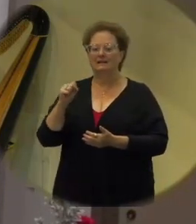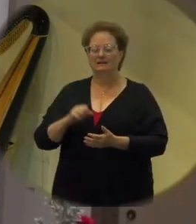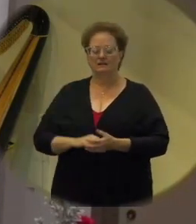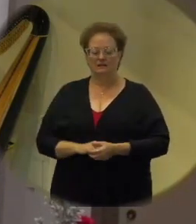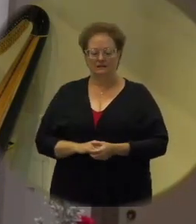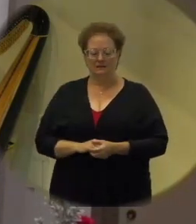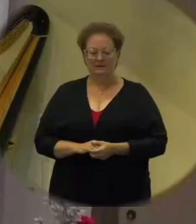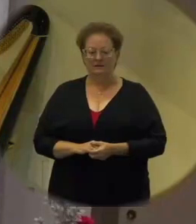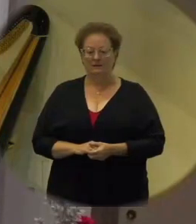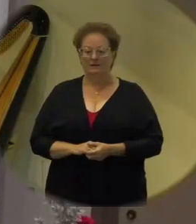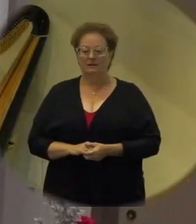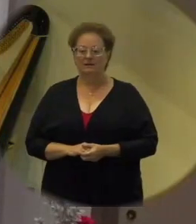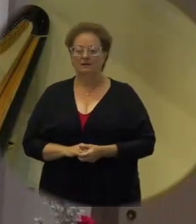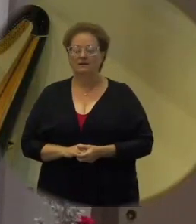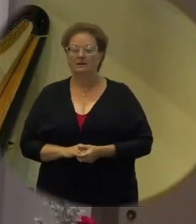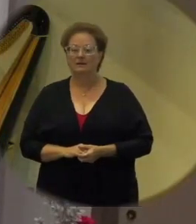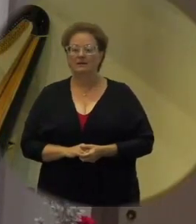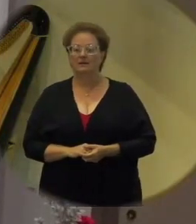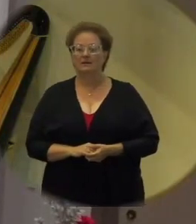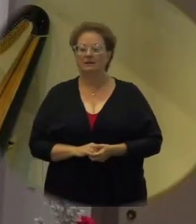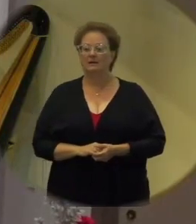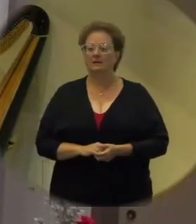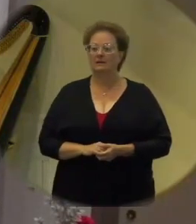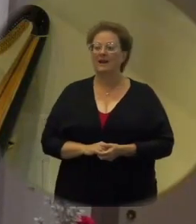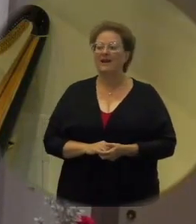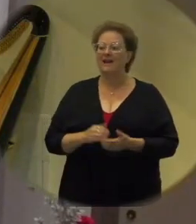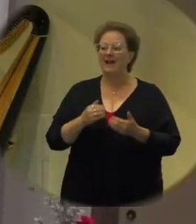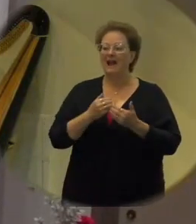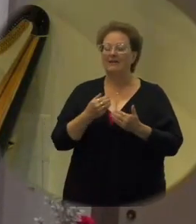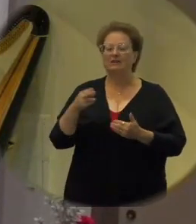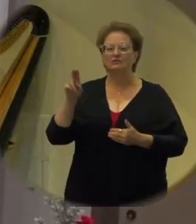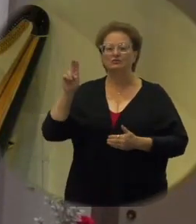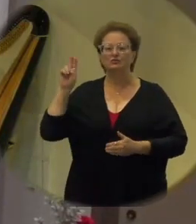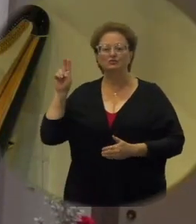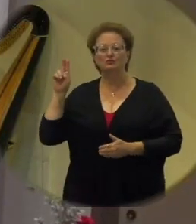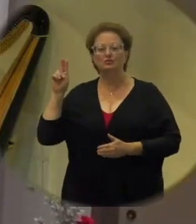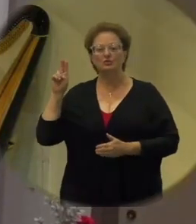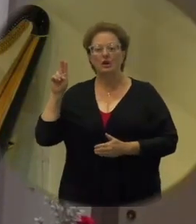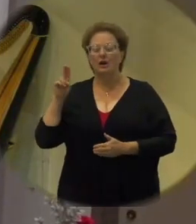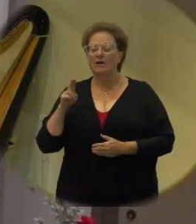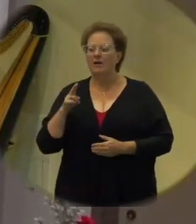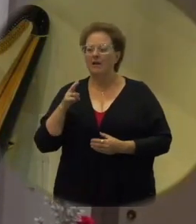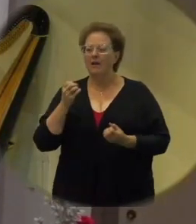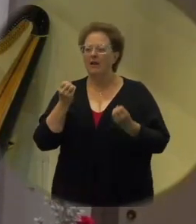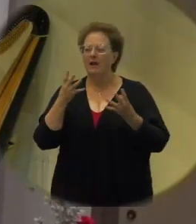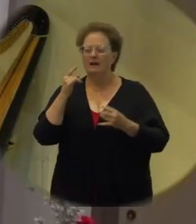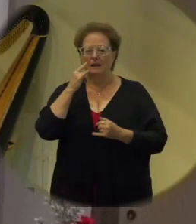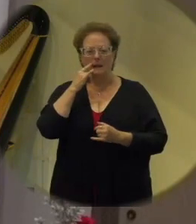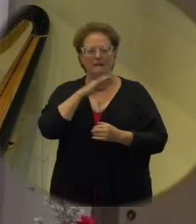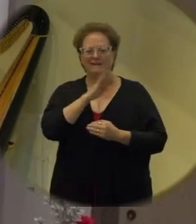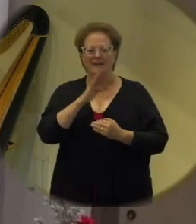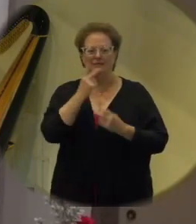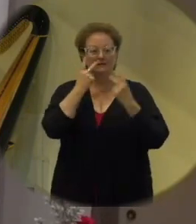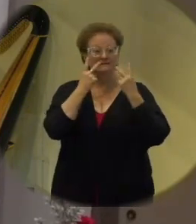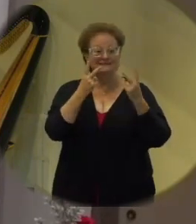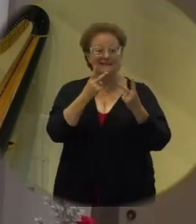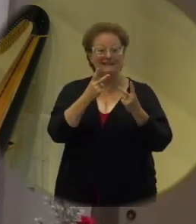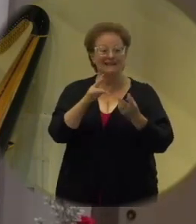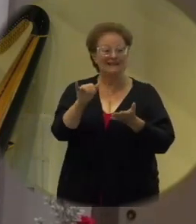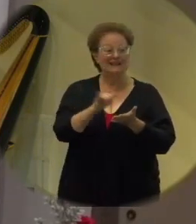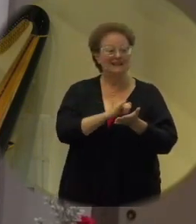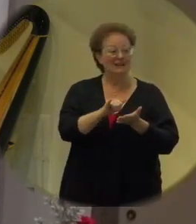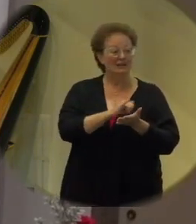troop. One of the reasons why is because most of the girls in New York had never seen grass. You know, they had never seen trees. It was blacktop